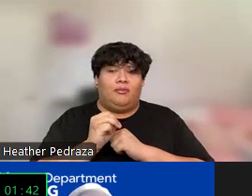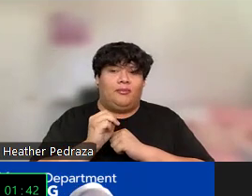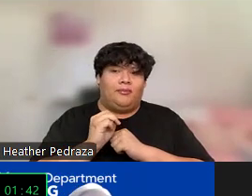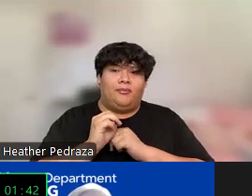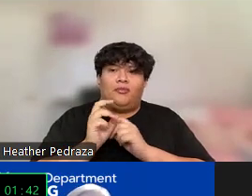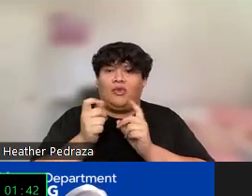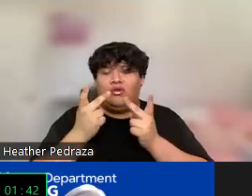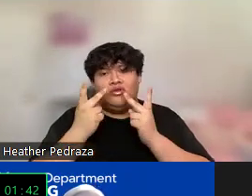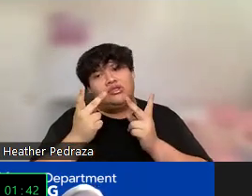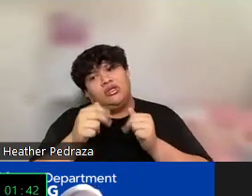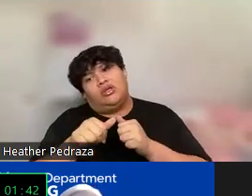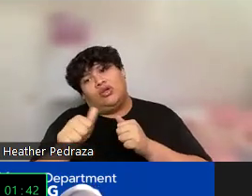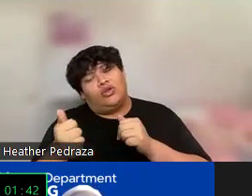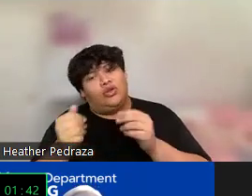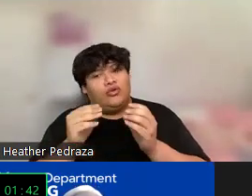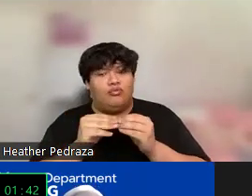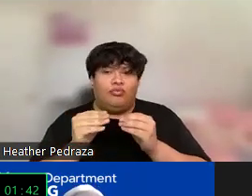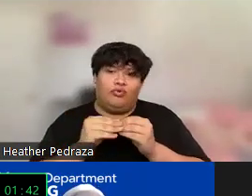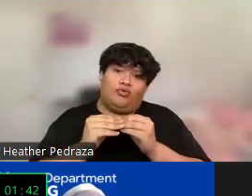I don't see any more